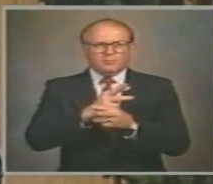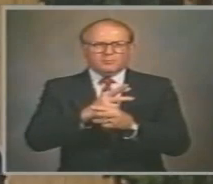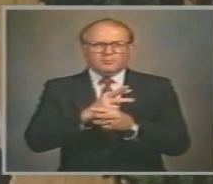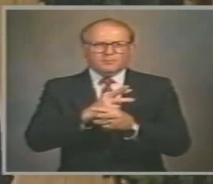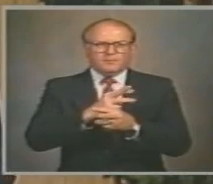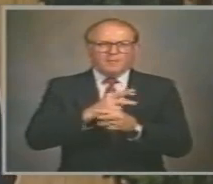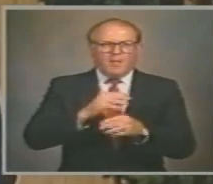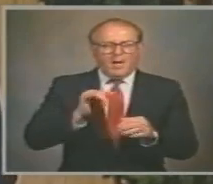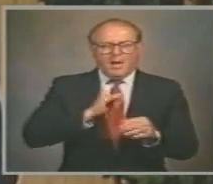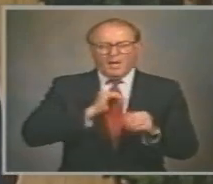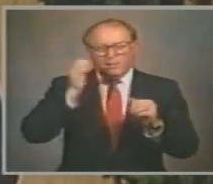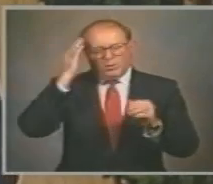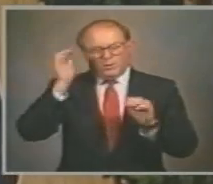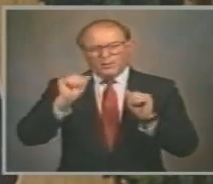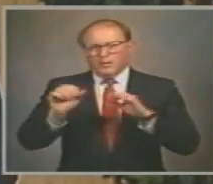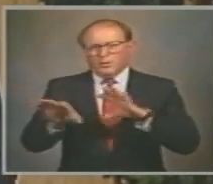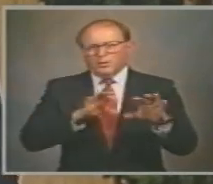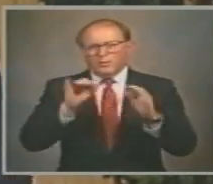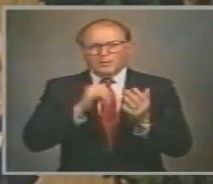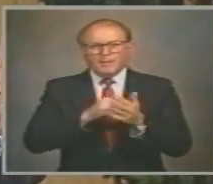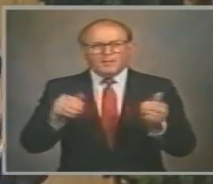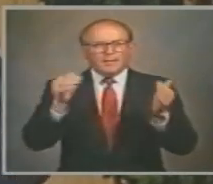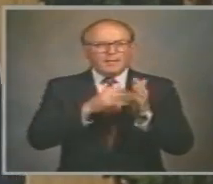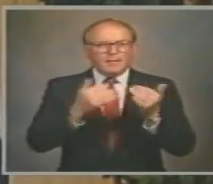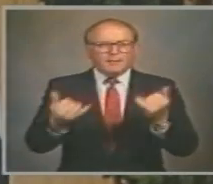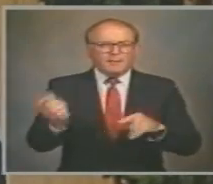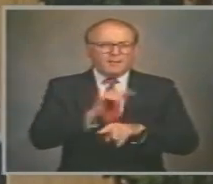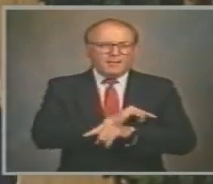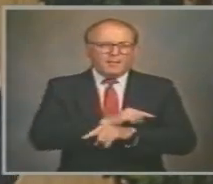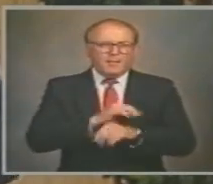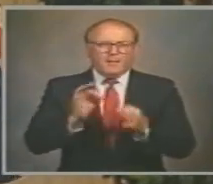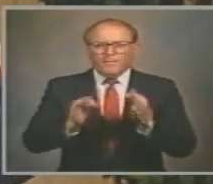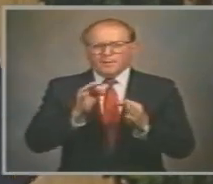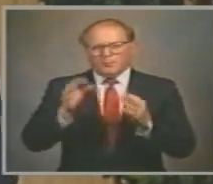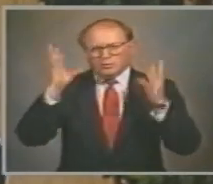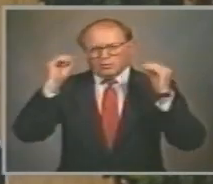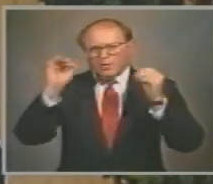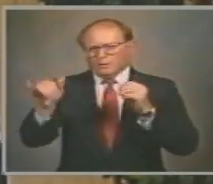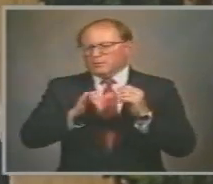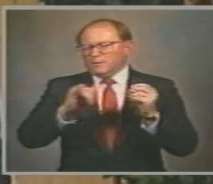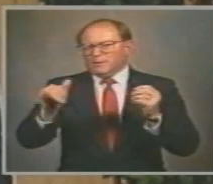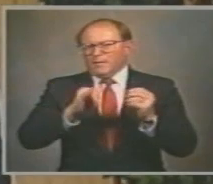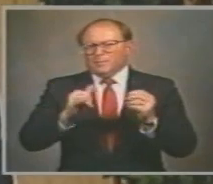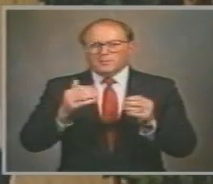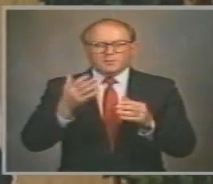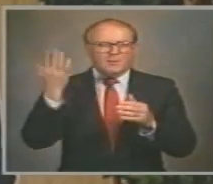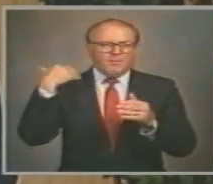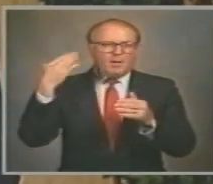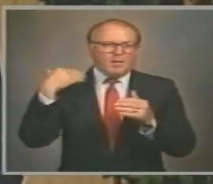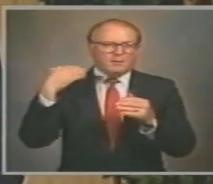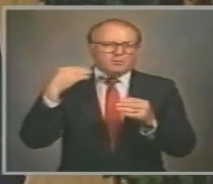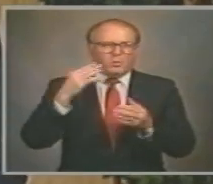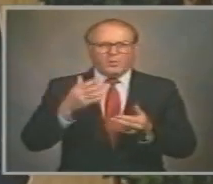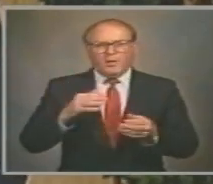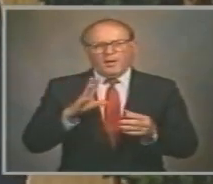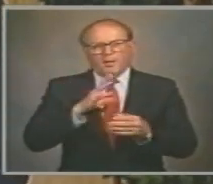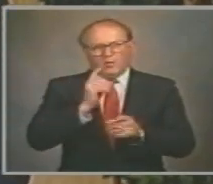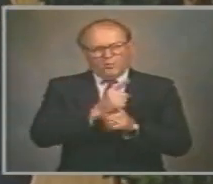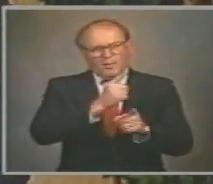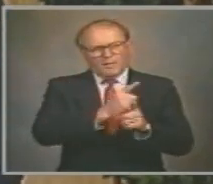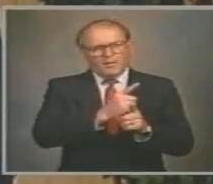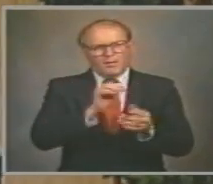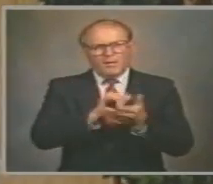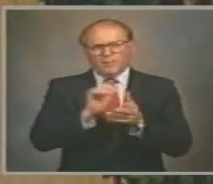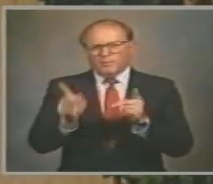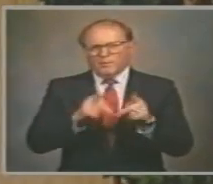believe it would do that today if it were taught again as it was then, and if it were taught often enough, where people can hear it. That's